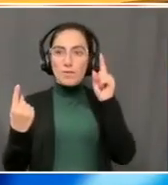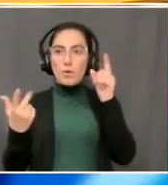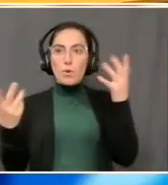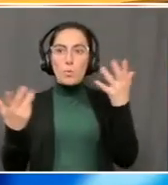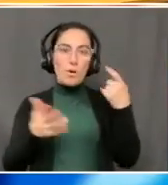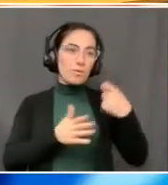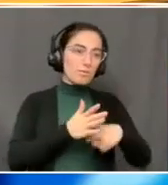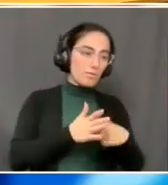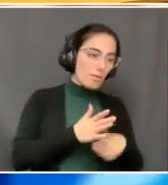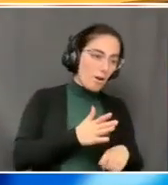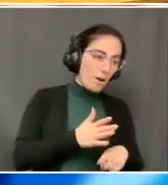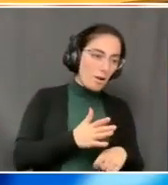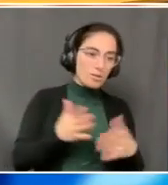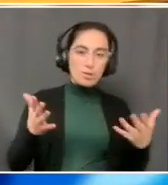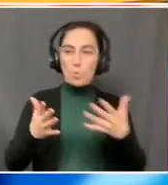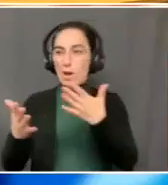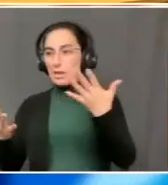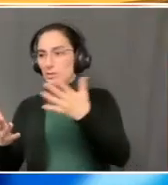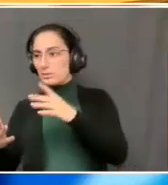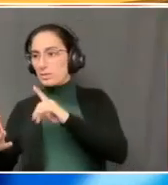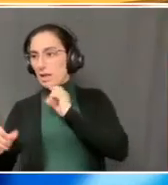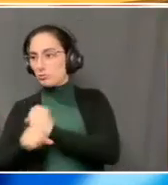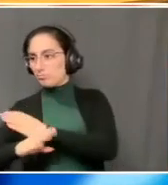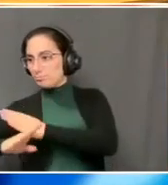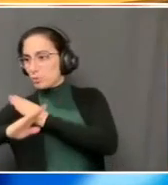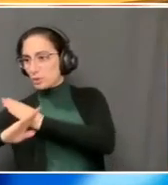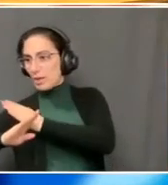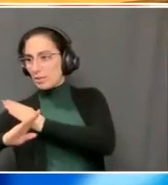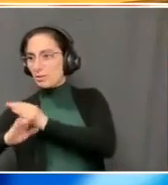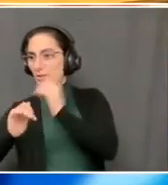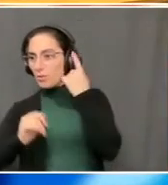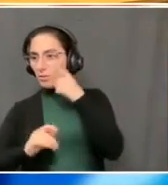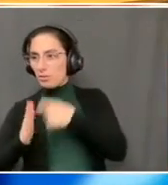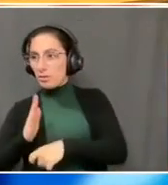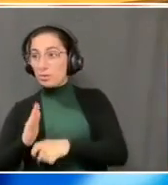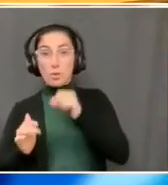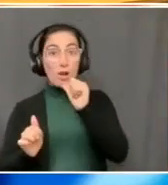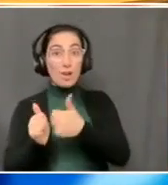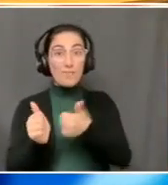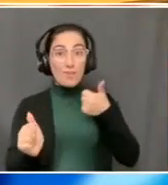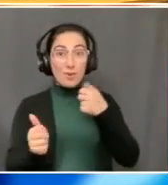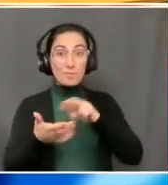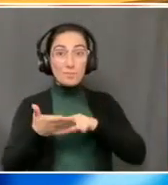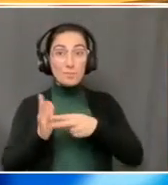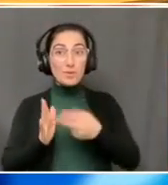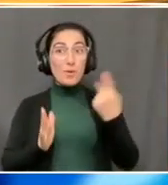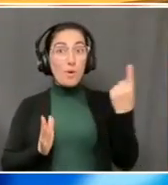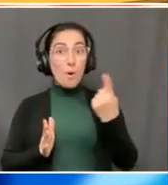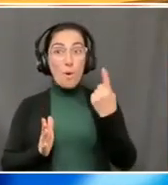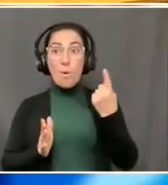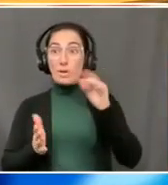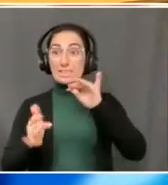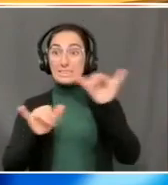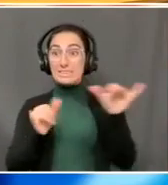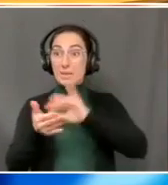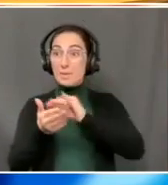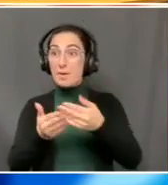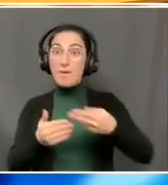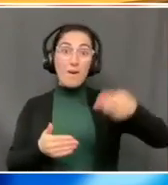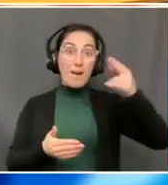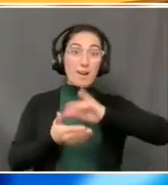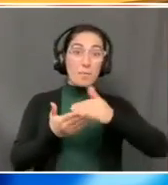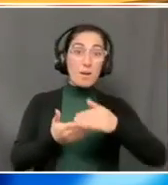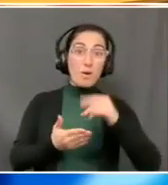costs and what it's protecting. And so unavoidable doesn't mean, again, that it's always going to be in these amounts or it's always going to be in higher amounts. We always